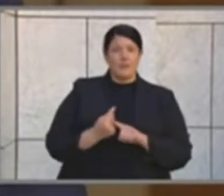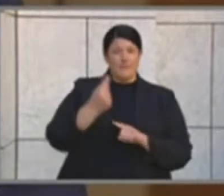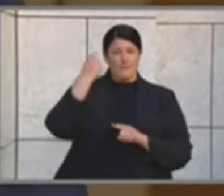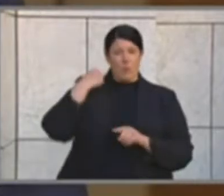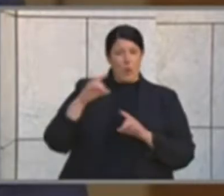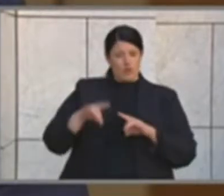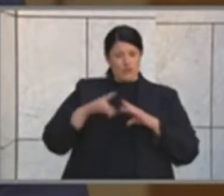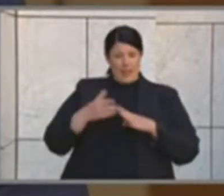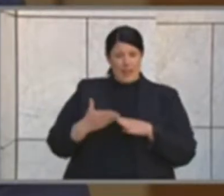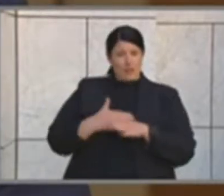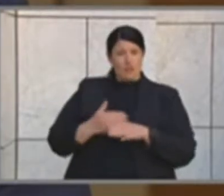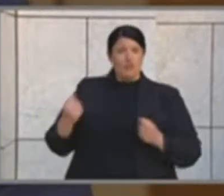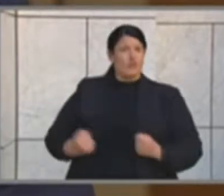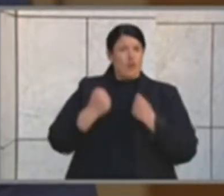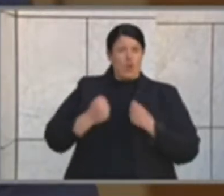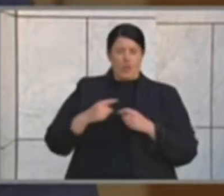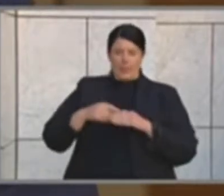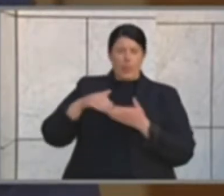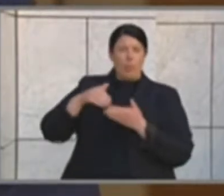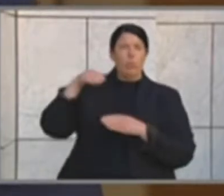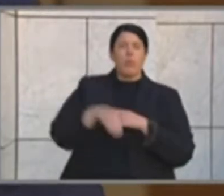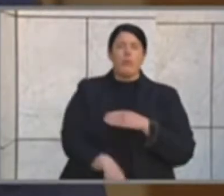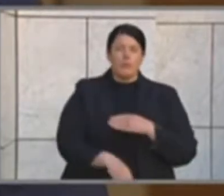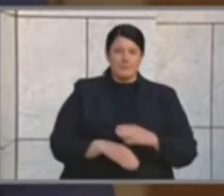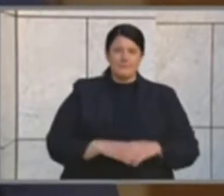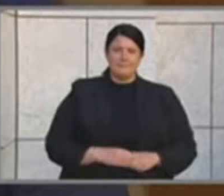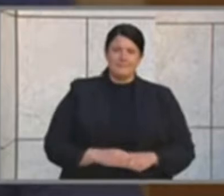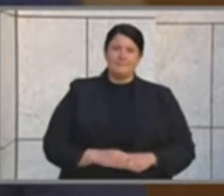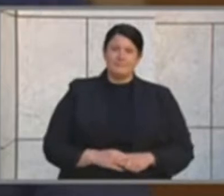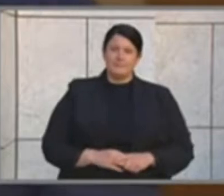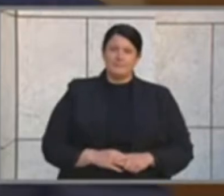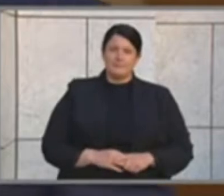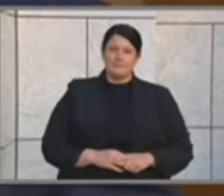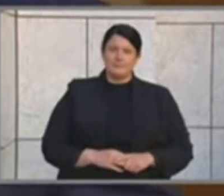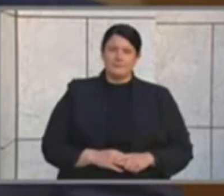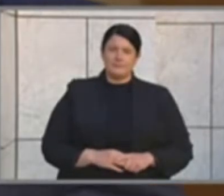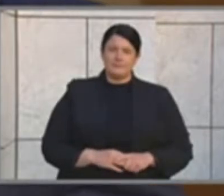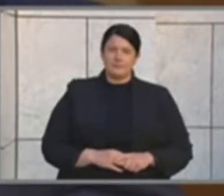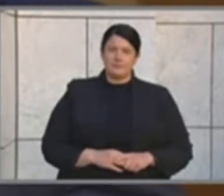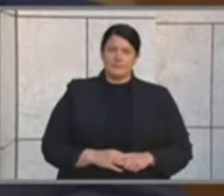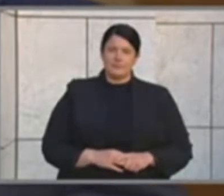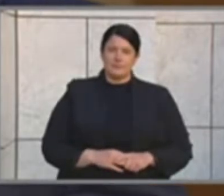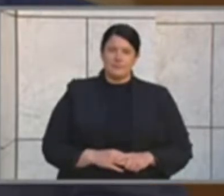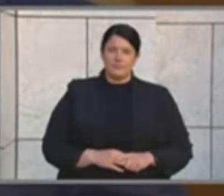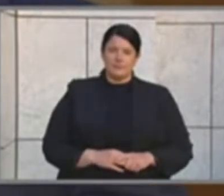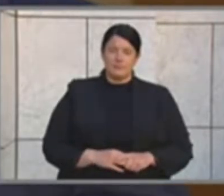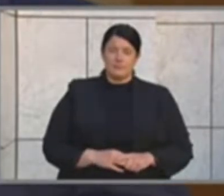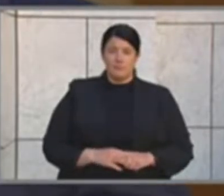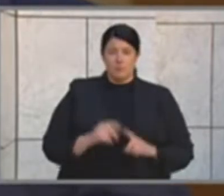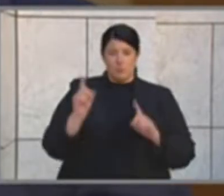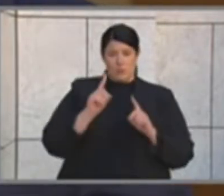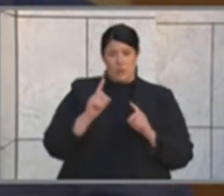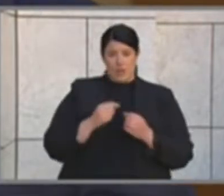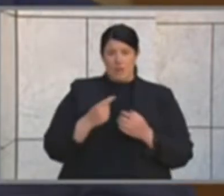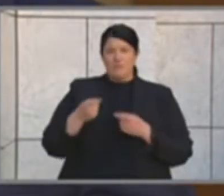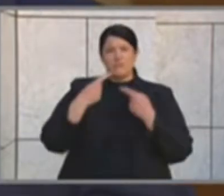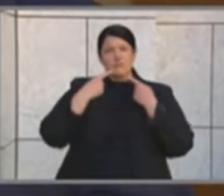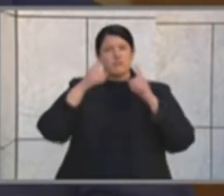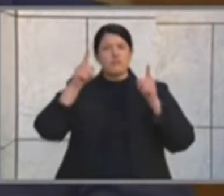the fundamentals of the Australian economy were very strong. But today's unemployment